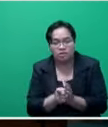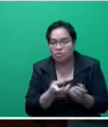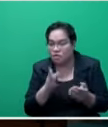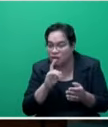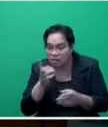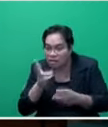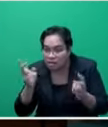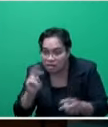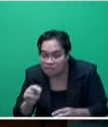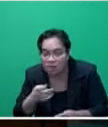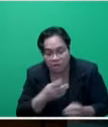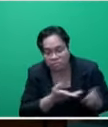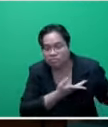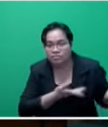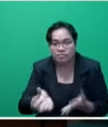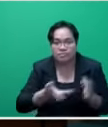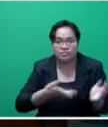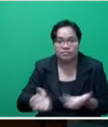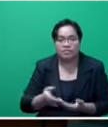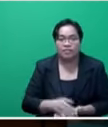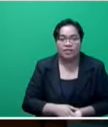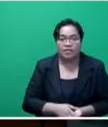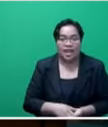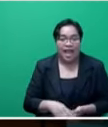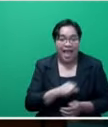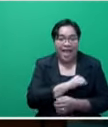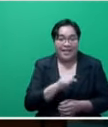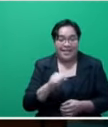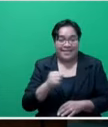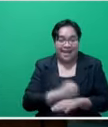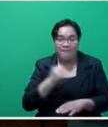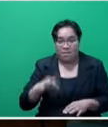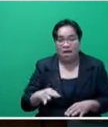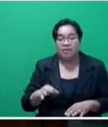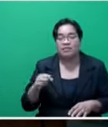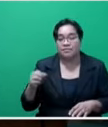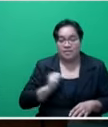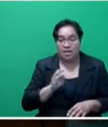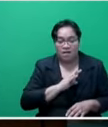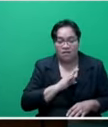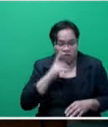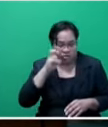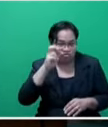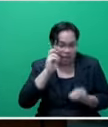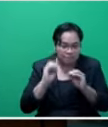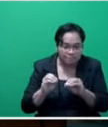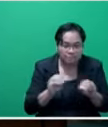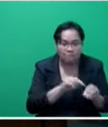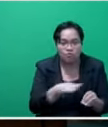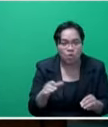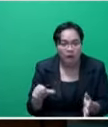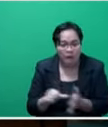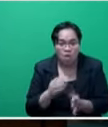suffering. Mr. Speaker, sir, government officials are currently being trained on how to work on a team in the